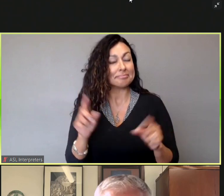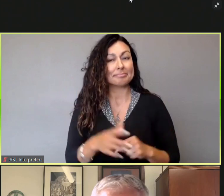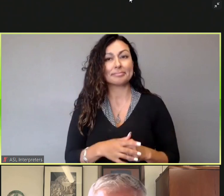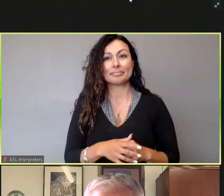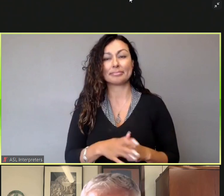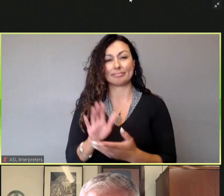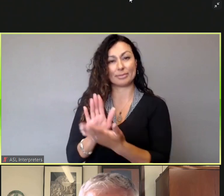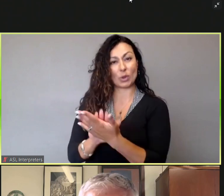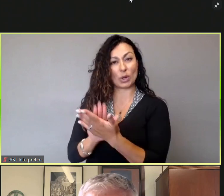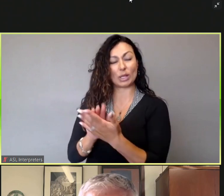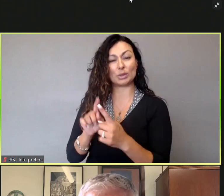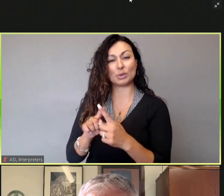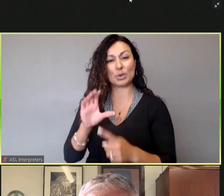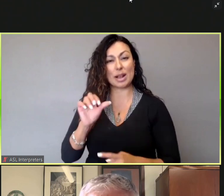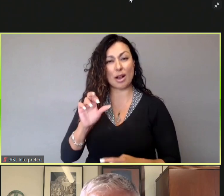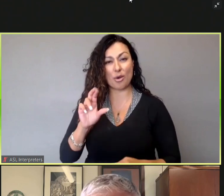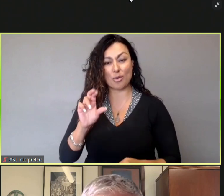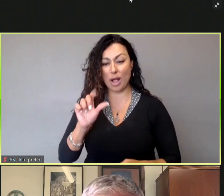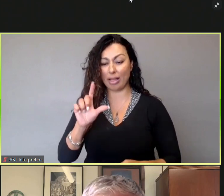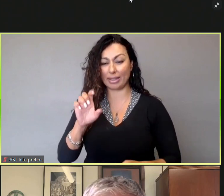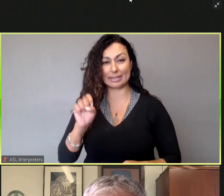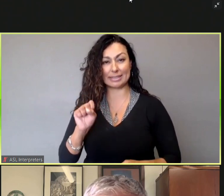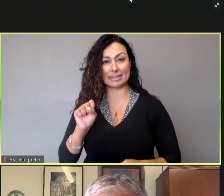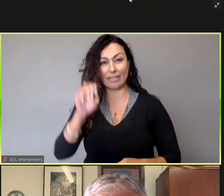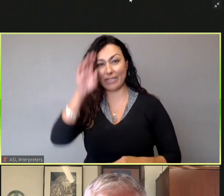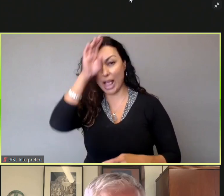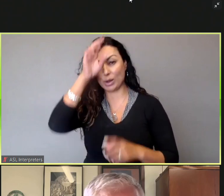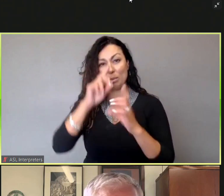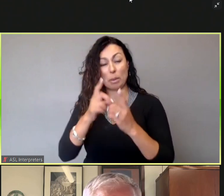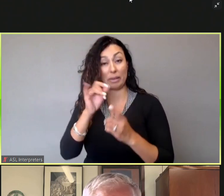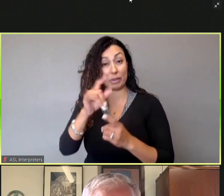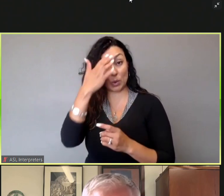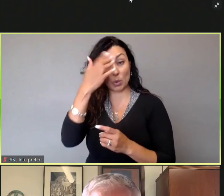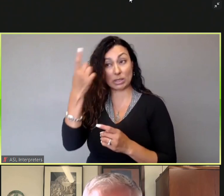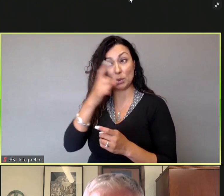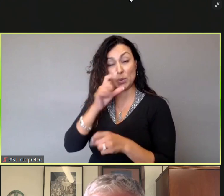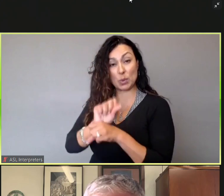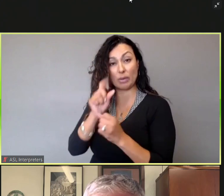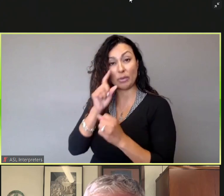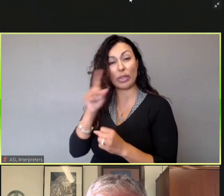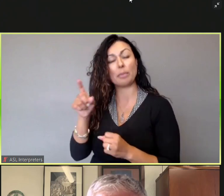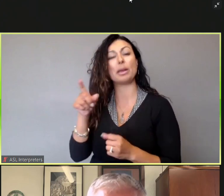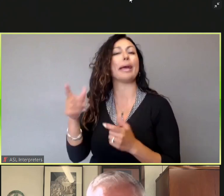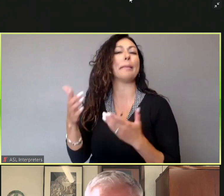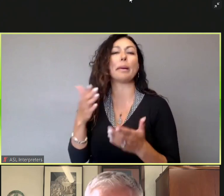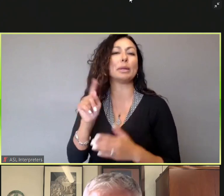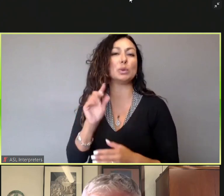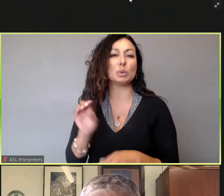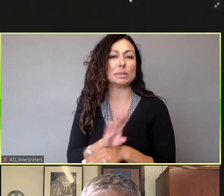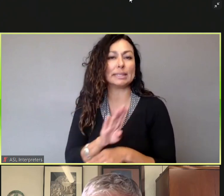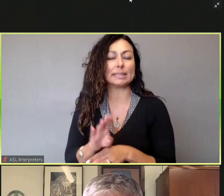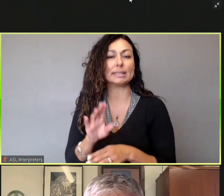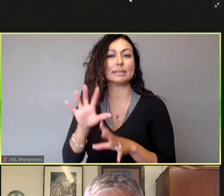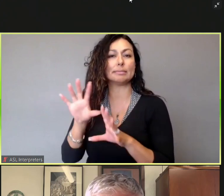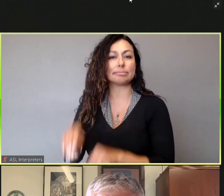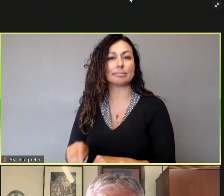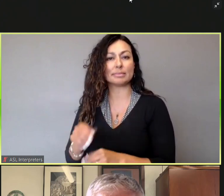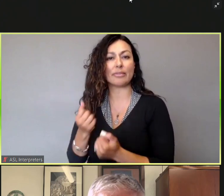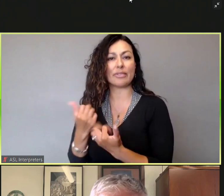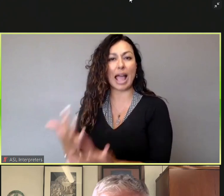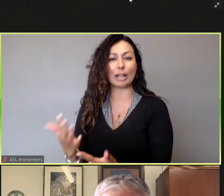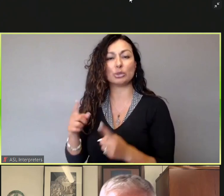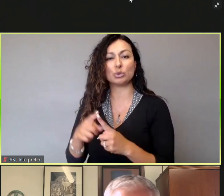kudos to the Corrales Fire Department. If you know someone who works for them, they're probably too busy putting out fires to watch